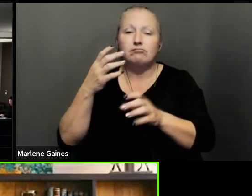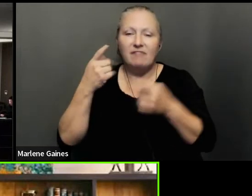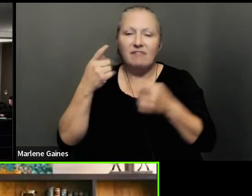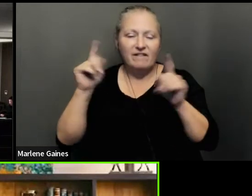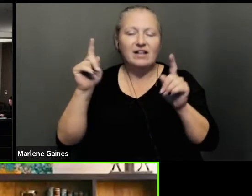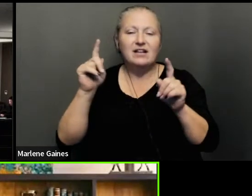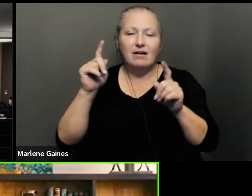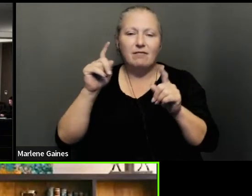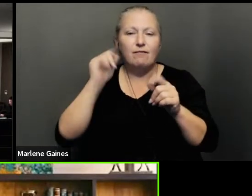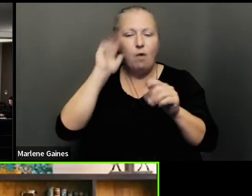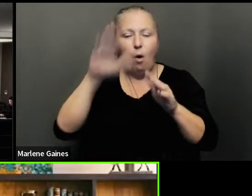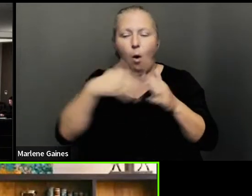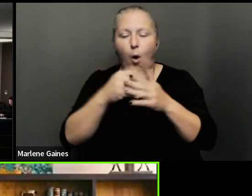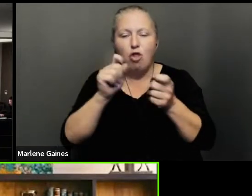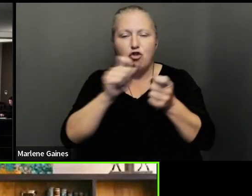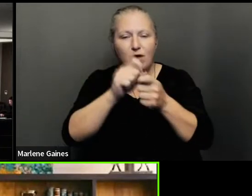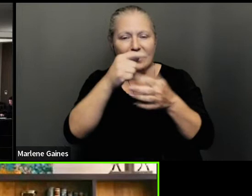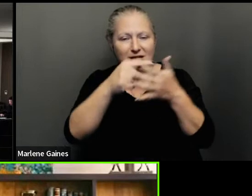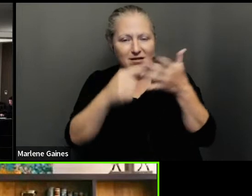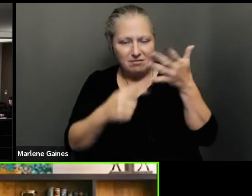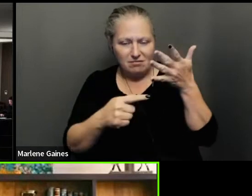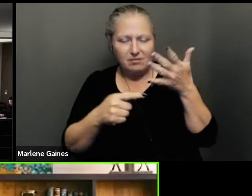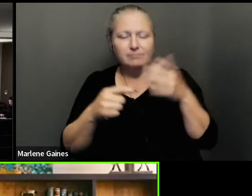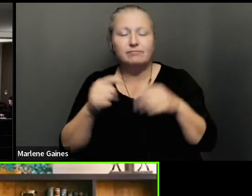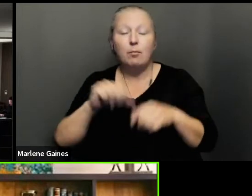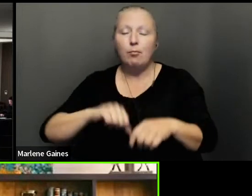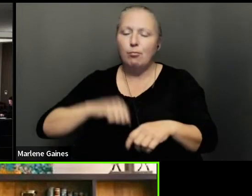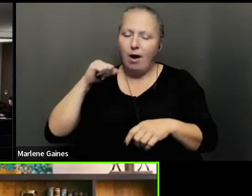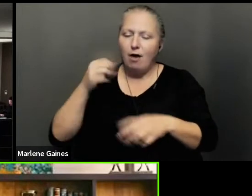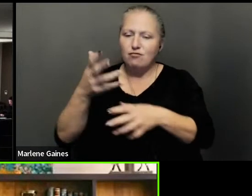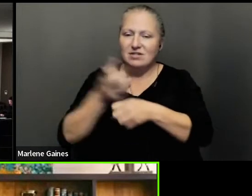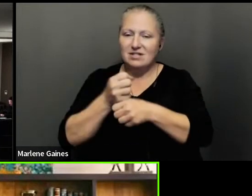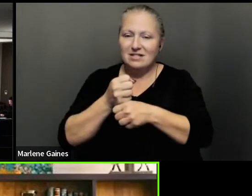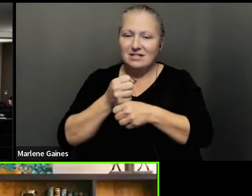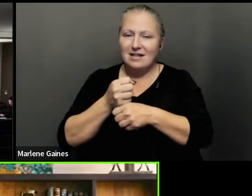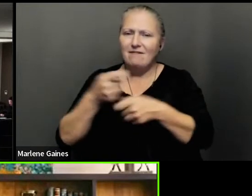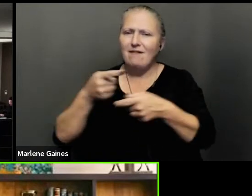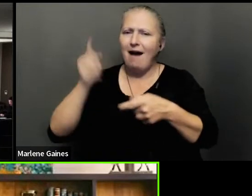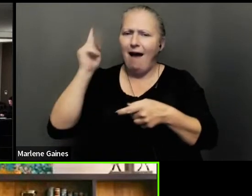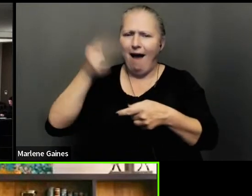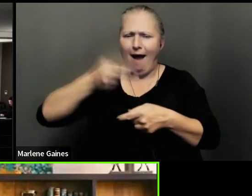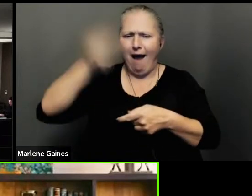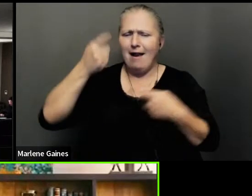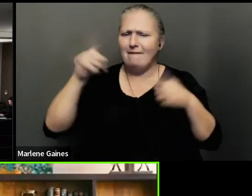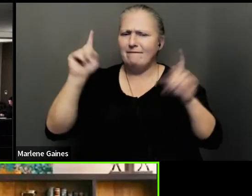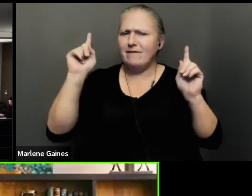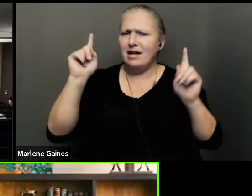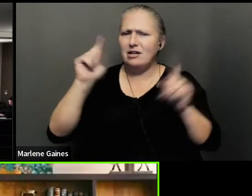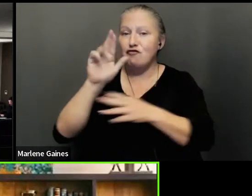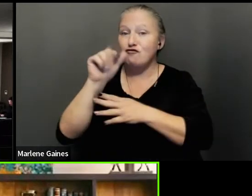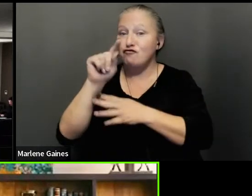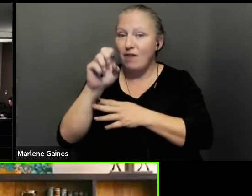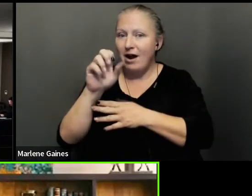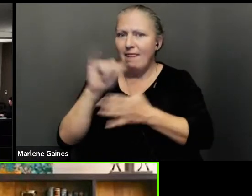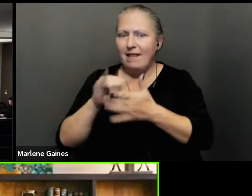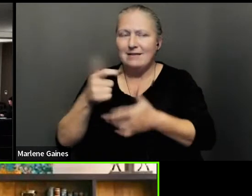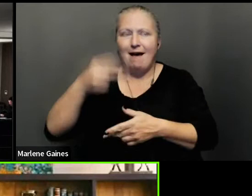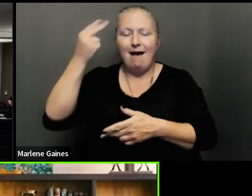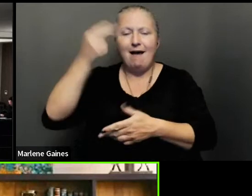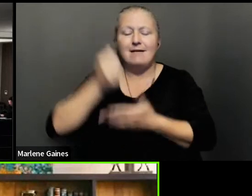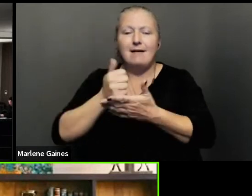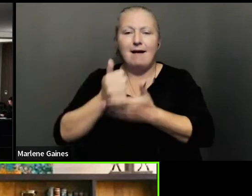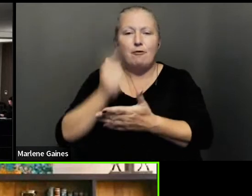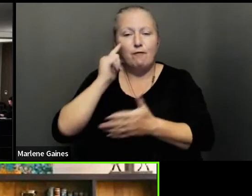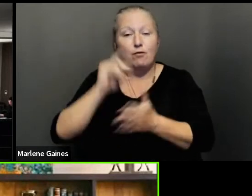of our criterion. We're especially proud that we received a highly effective rating, which is the highest commendation for our